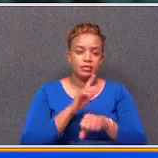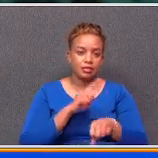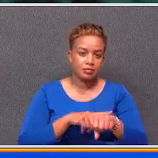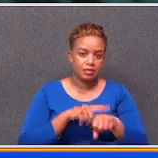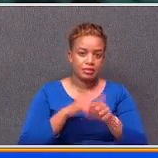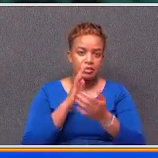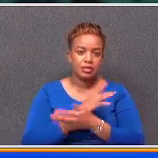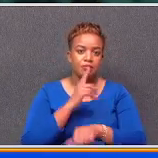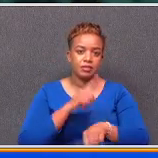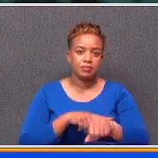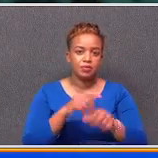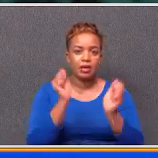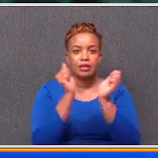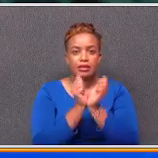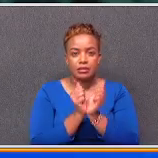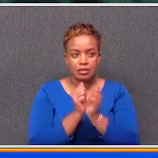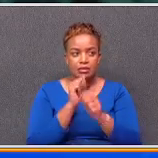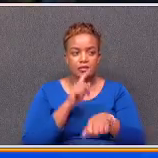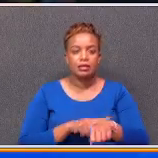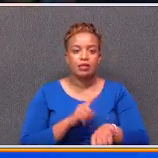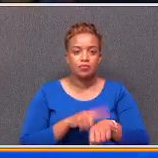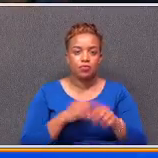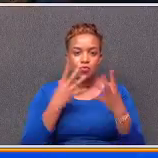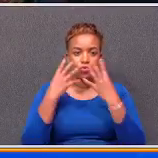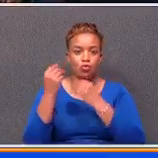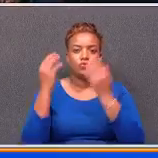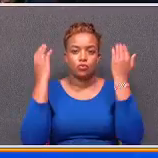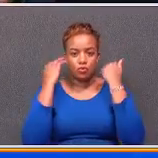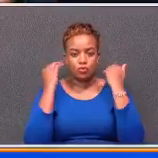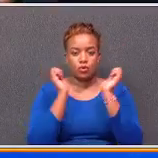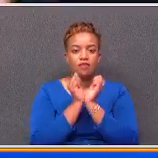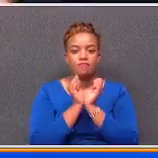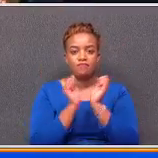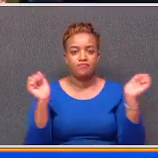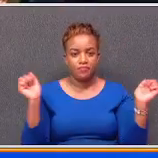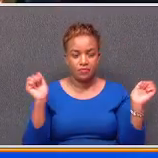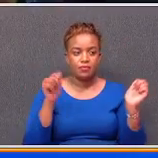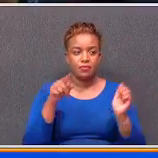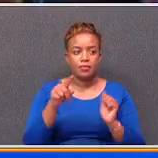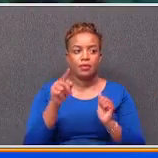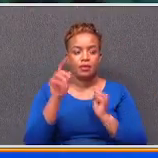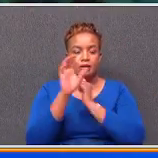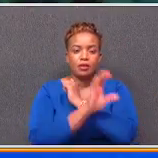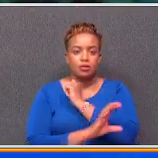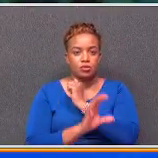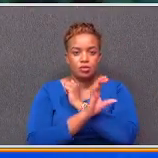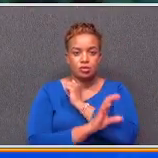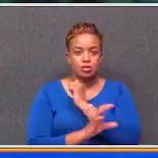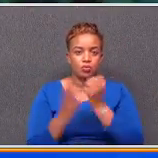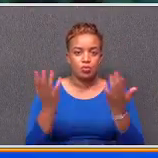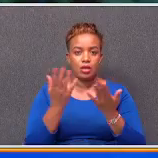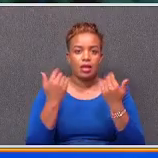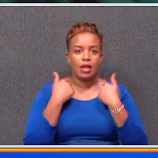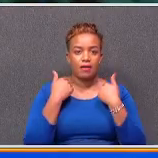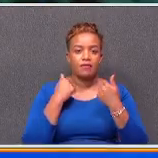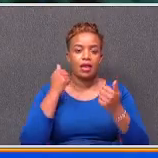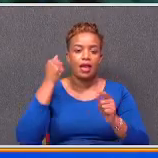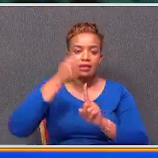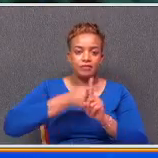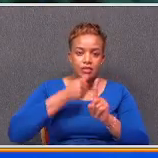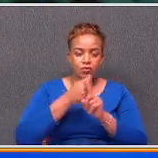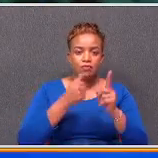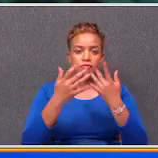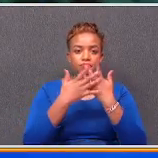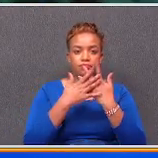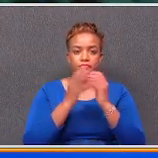but when you go to court, you get acquitted. So as a country, we don't have a single activist in jail. And last year, we only lost